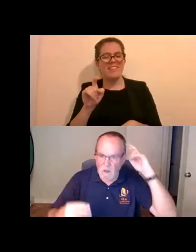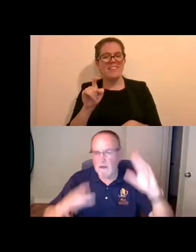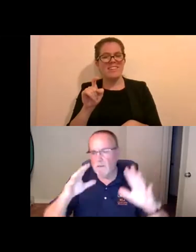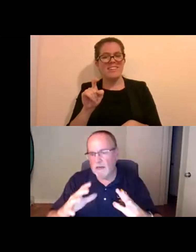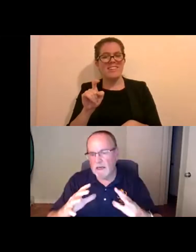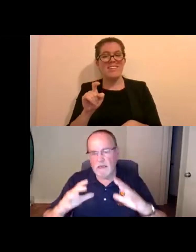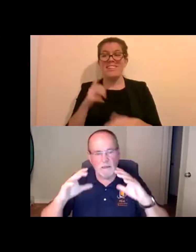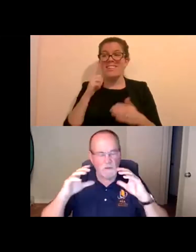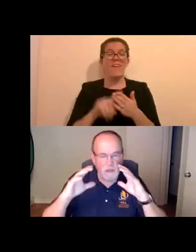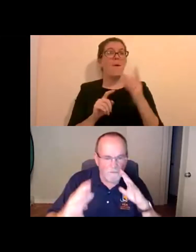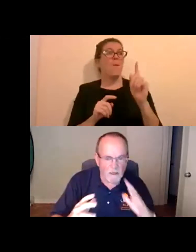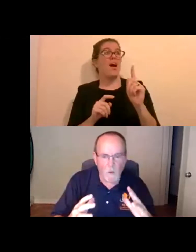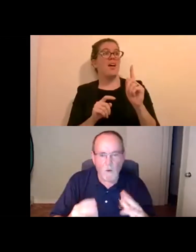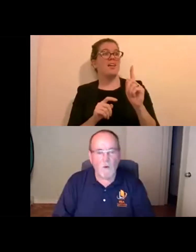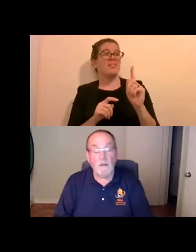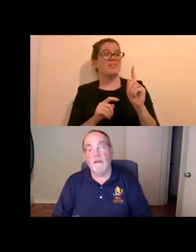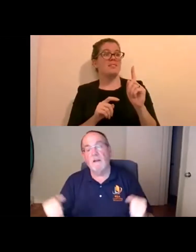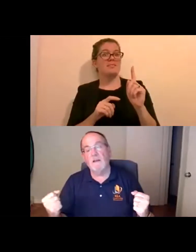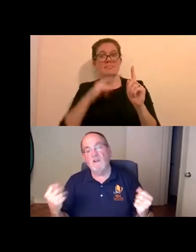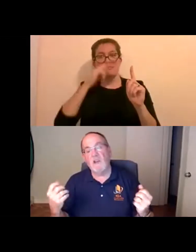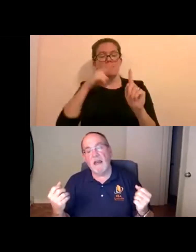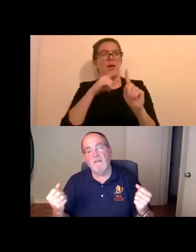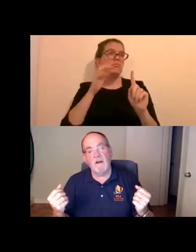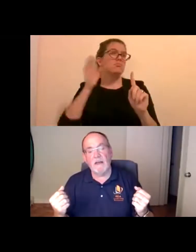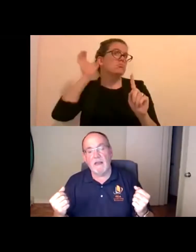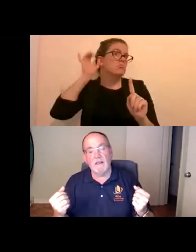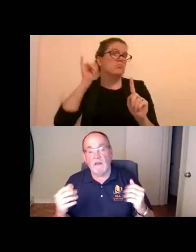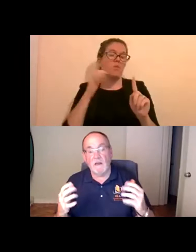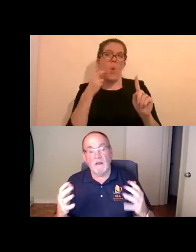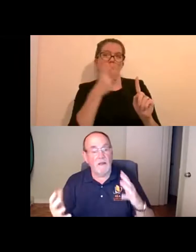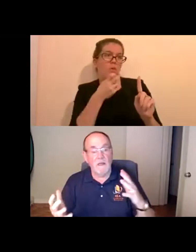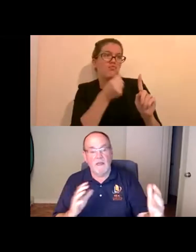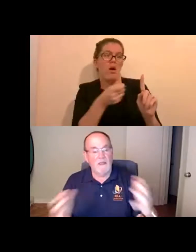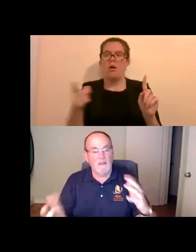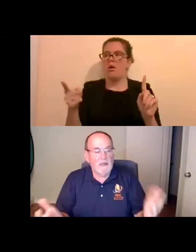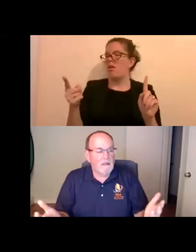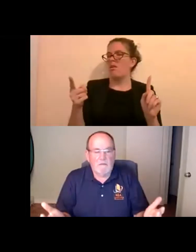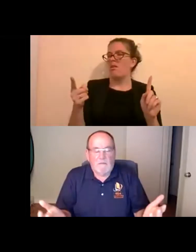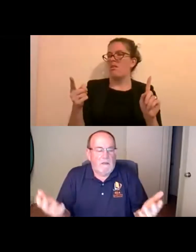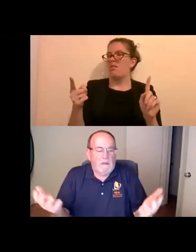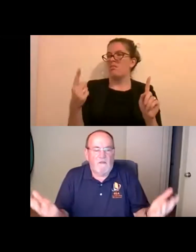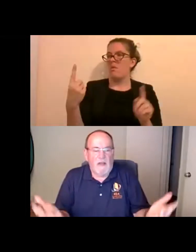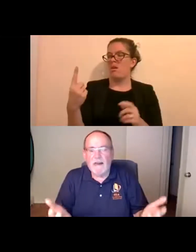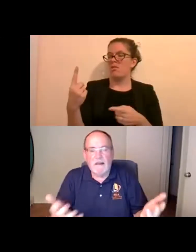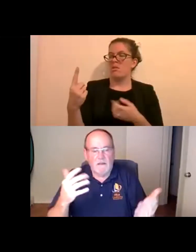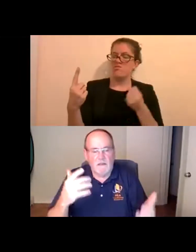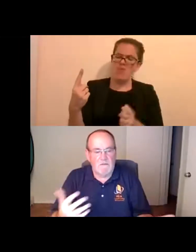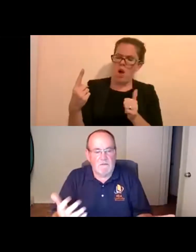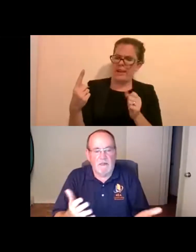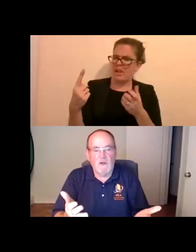has cochlear implant and is very oral, and the other kid's signing very ASL, and it's like, that's